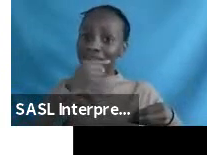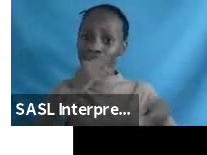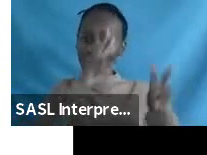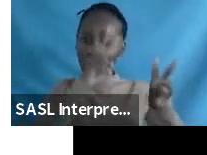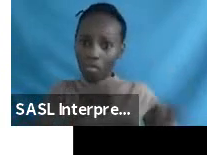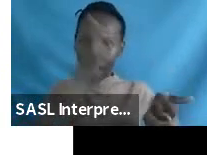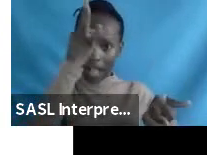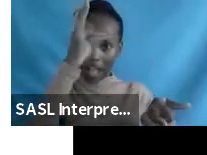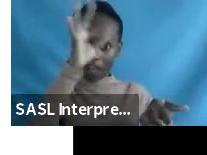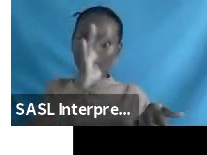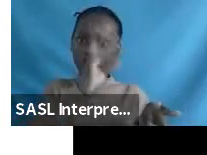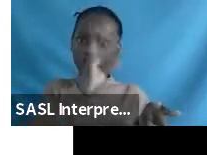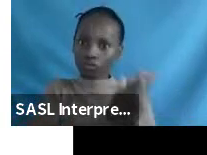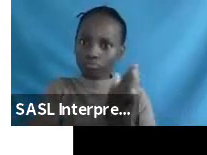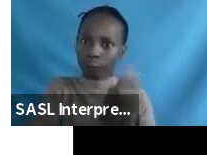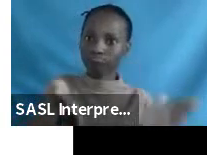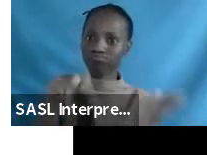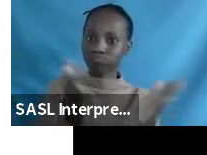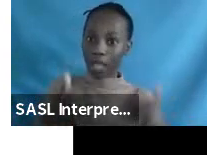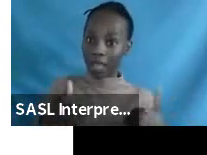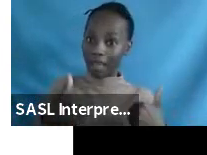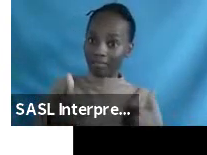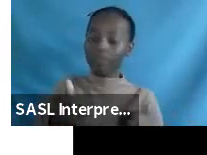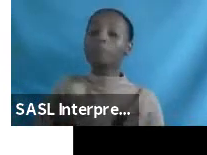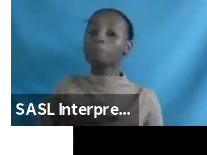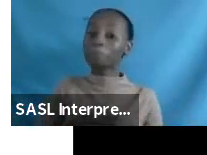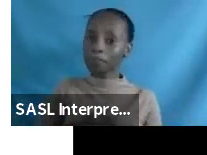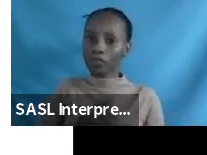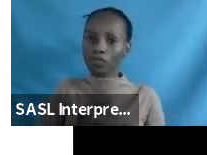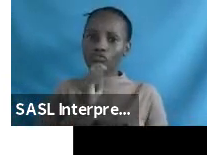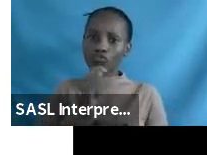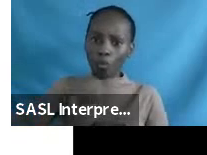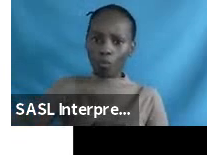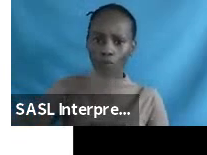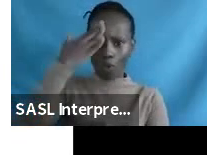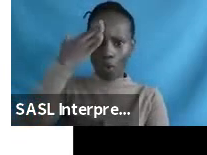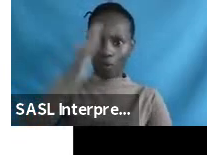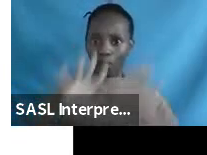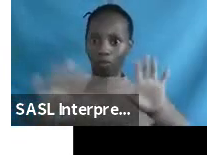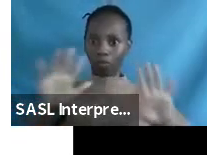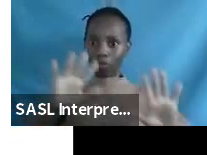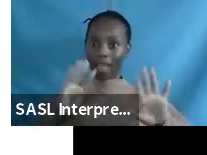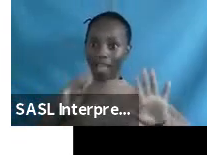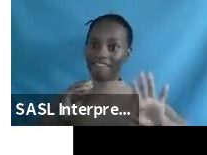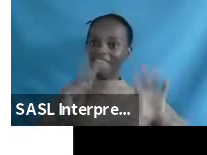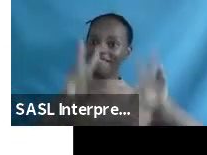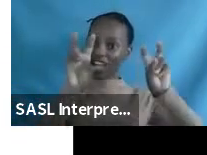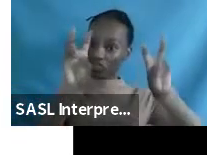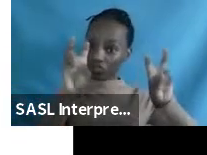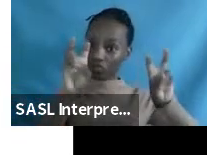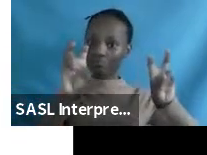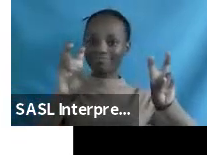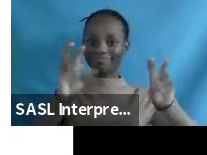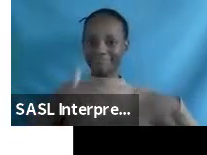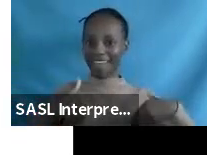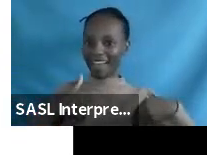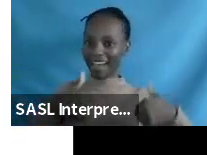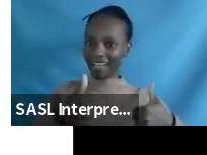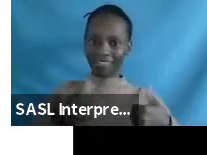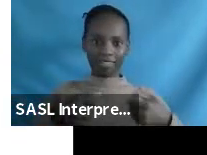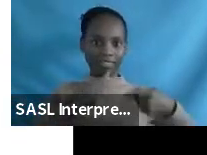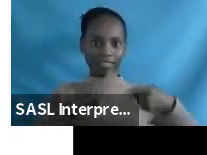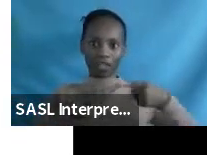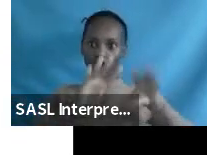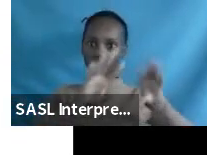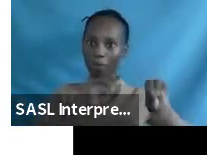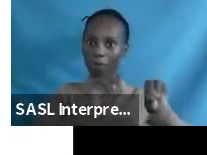with the issue of health and then deterring people from smoking continuously. Therefore, that is